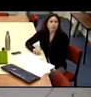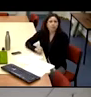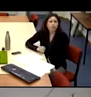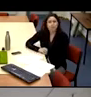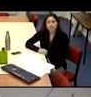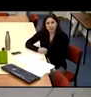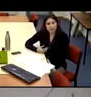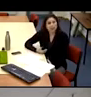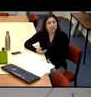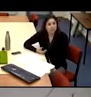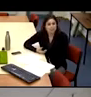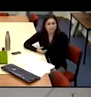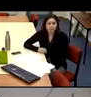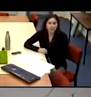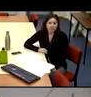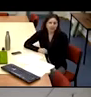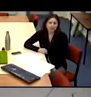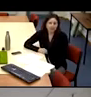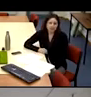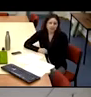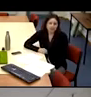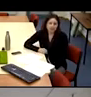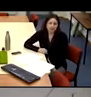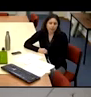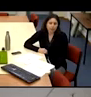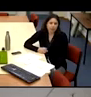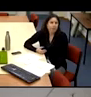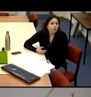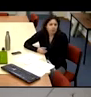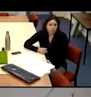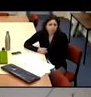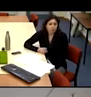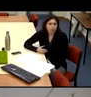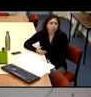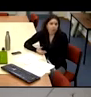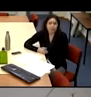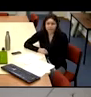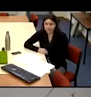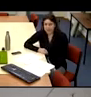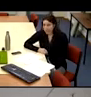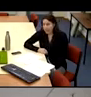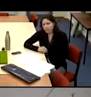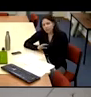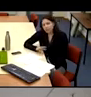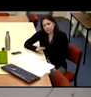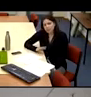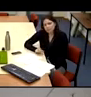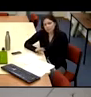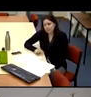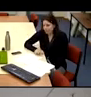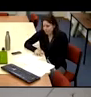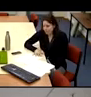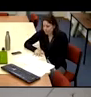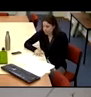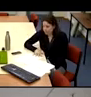certain resources, it really politicised people into learning more about refugee rights or lack of rights. And so there is that